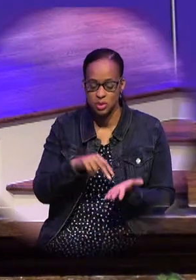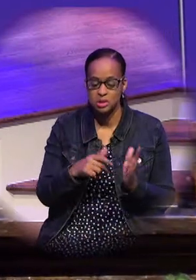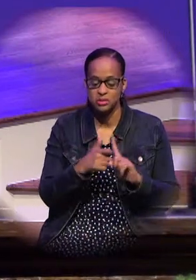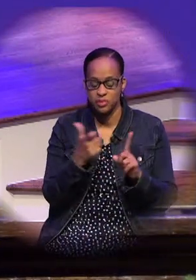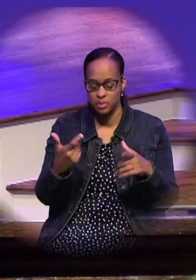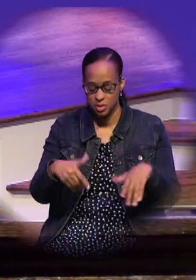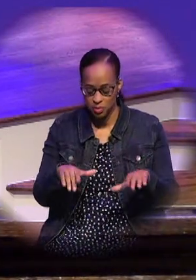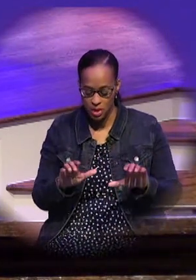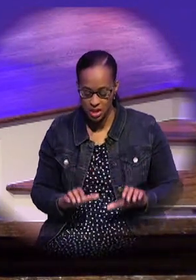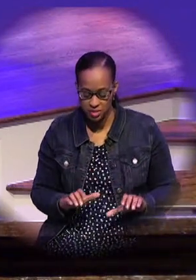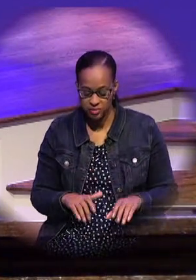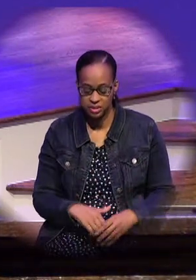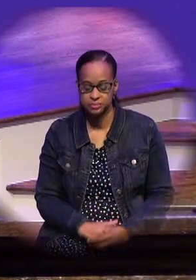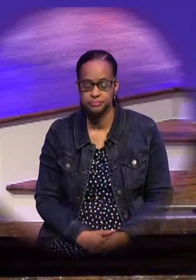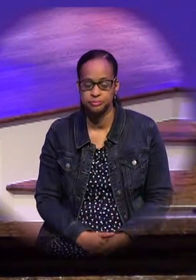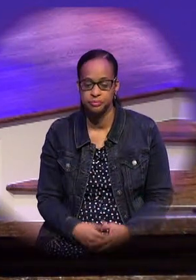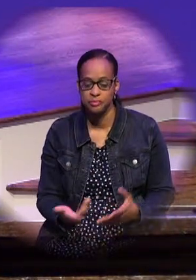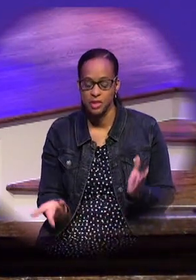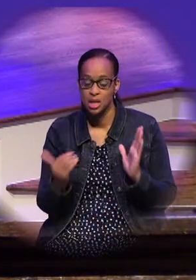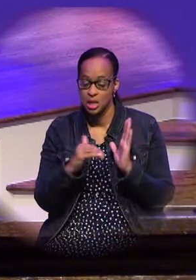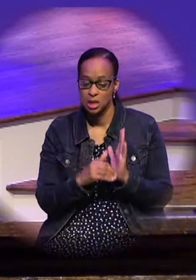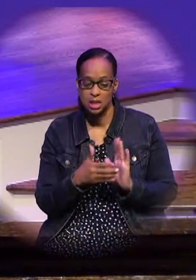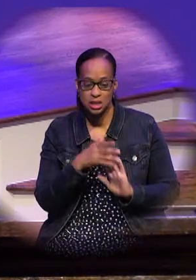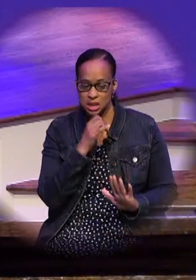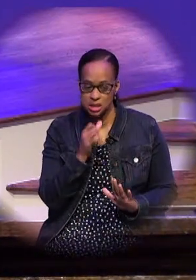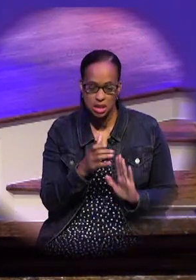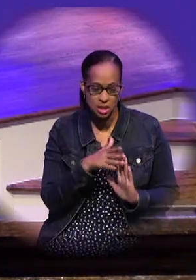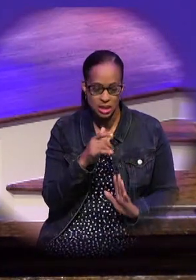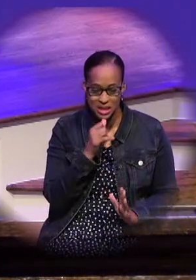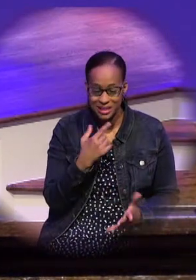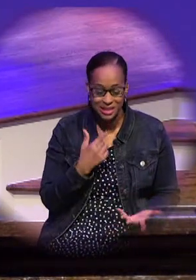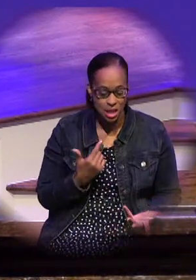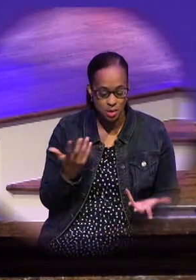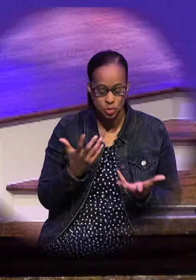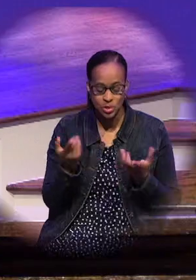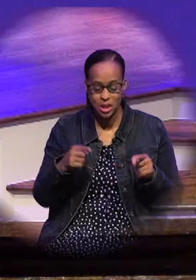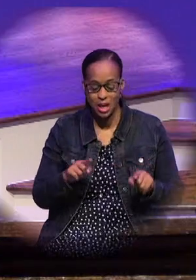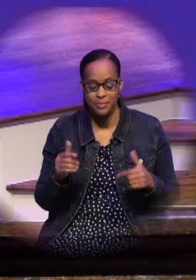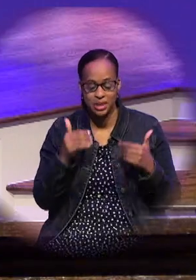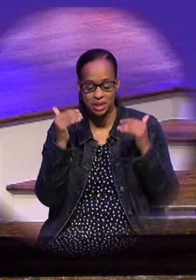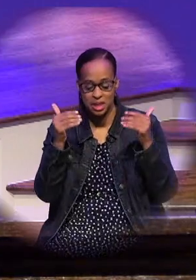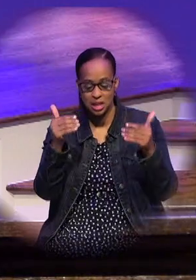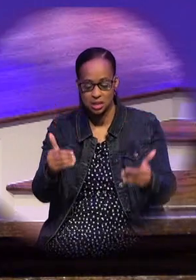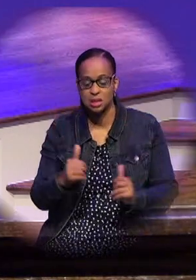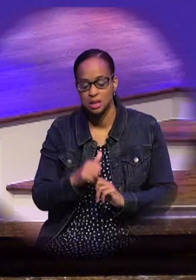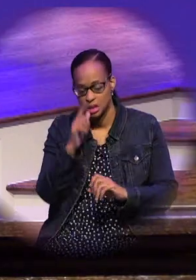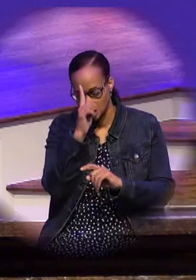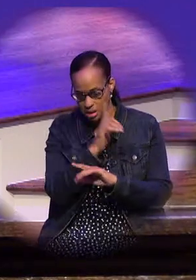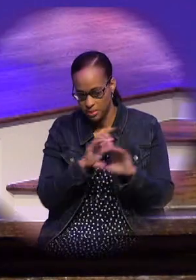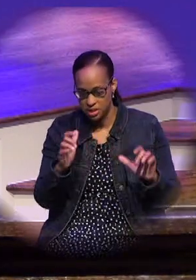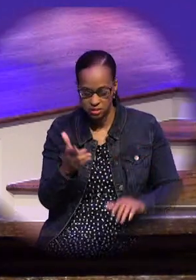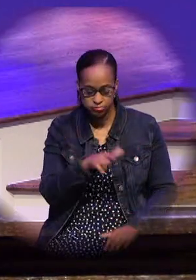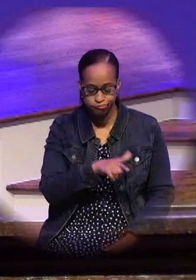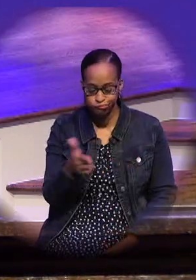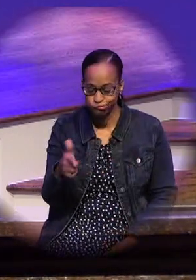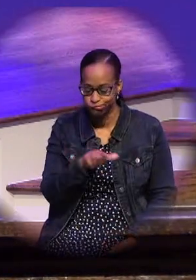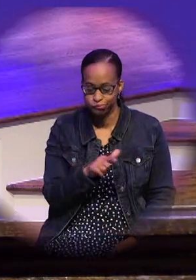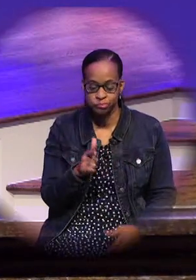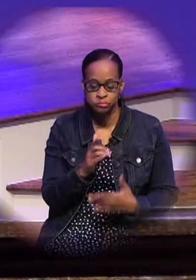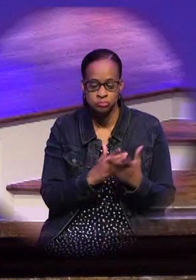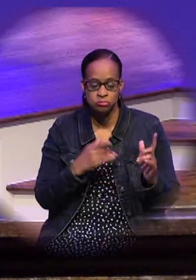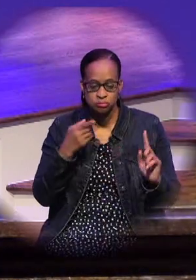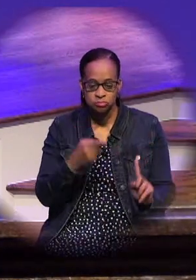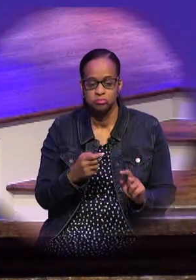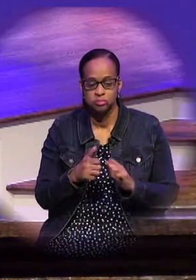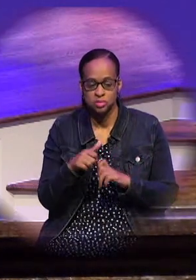grave? Again, it's not a novel. It doesn't tell us what happened next. I imagine there were still back and forth. I imagine at some point there